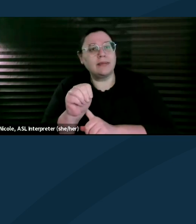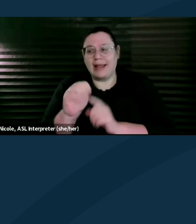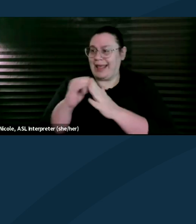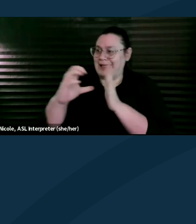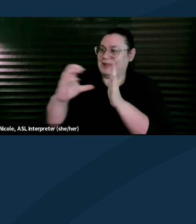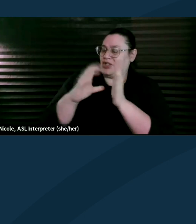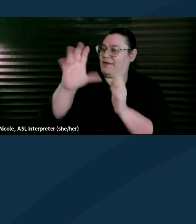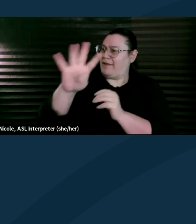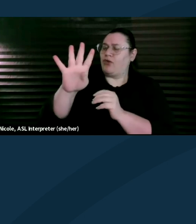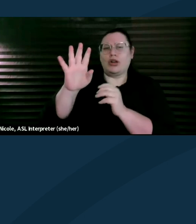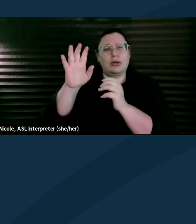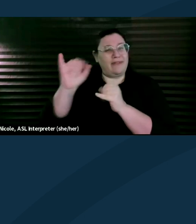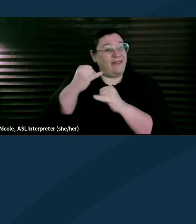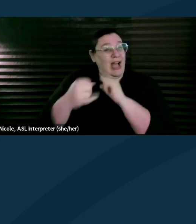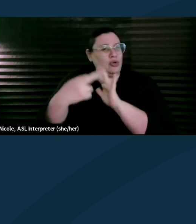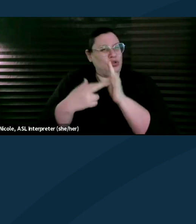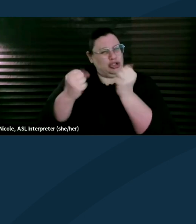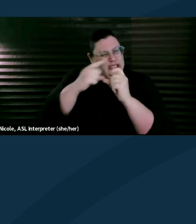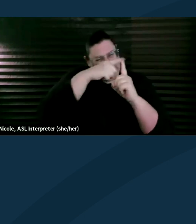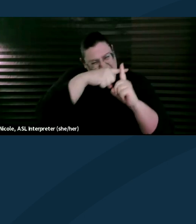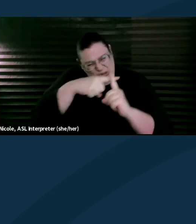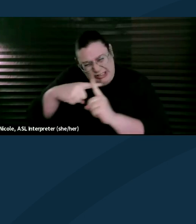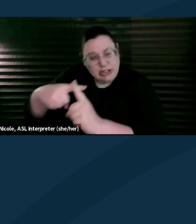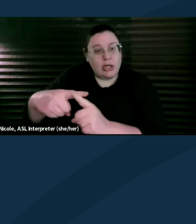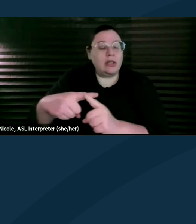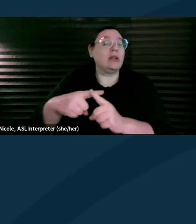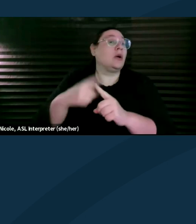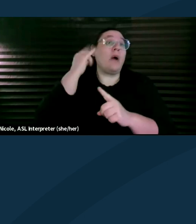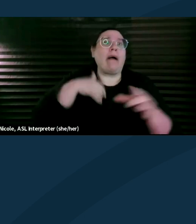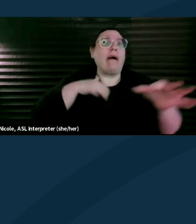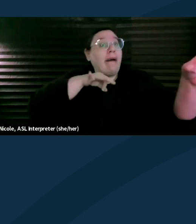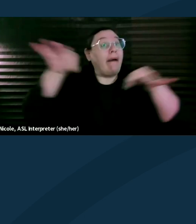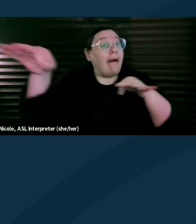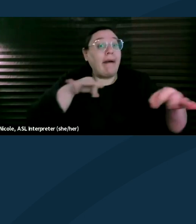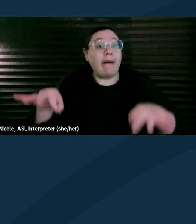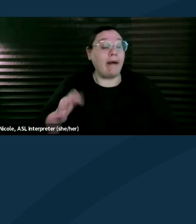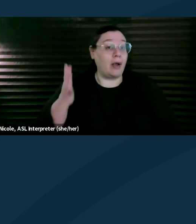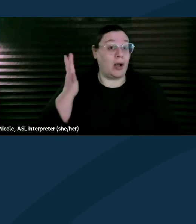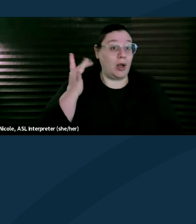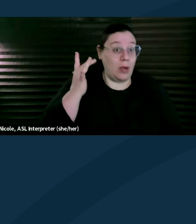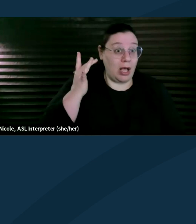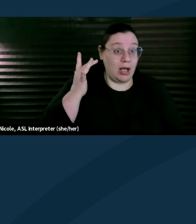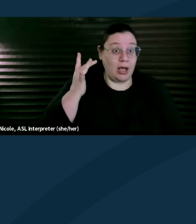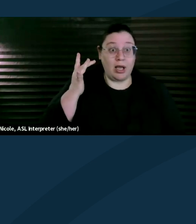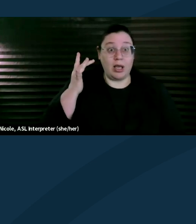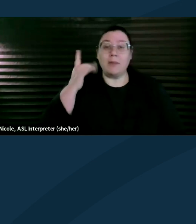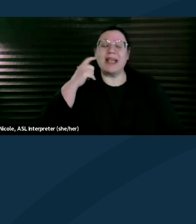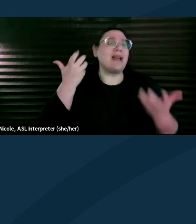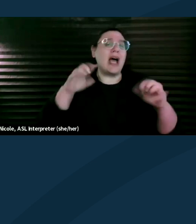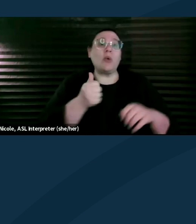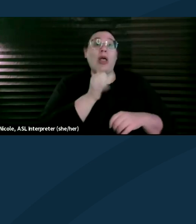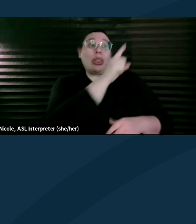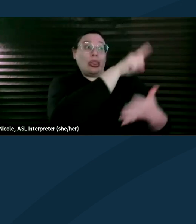try to get to. So why am I telling you all that? The 17 states cannot have the last